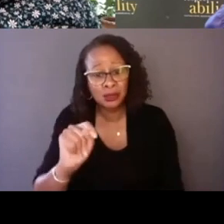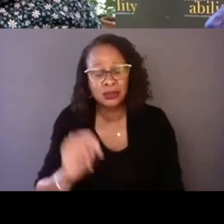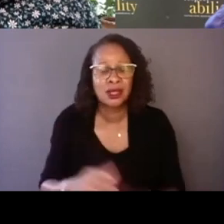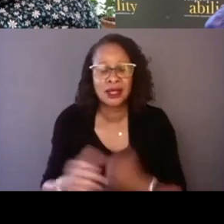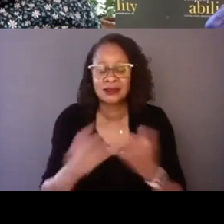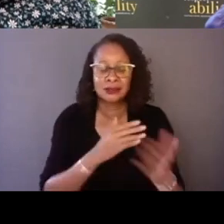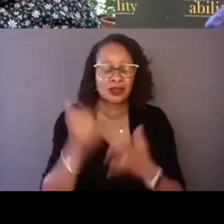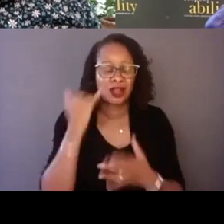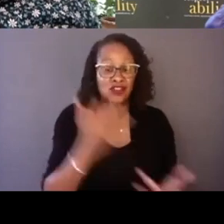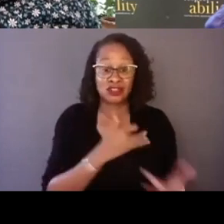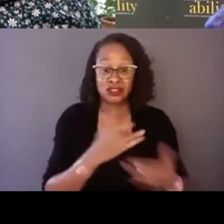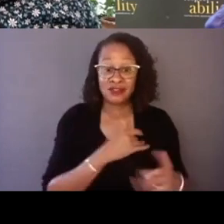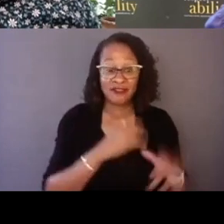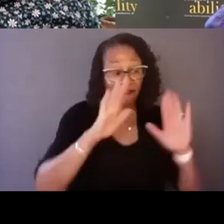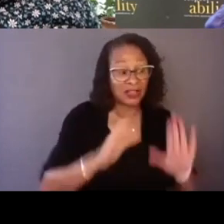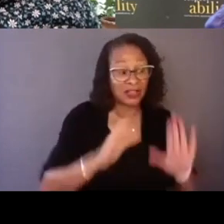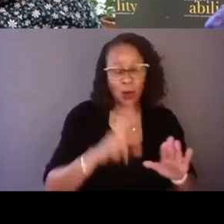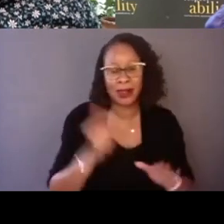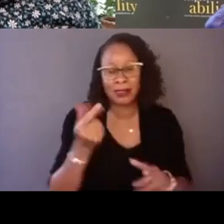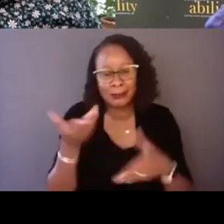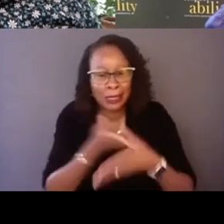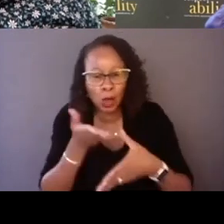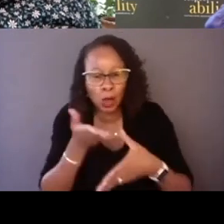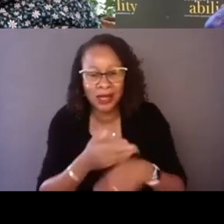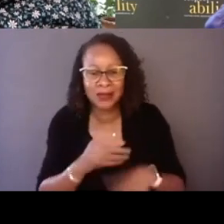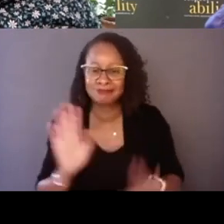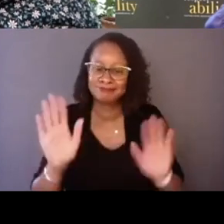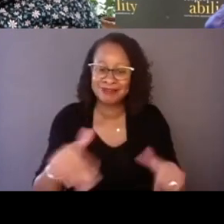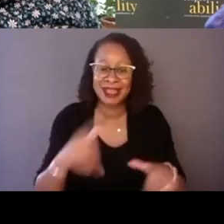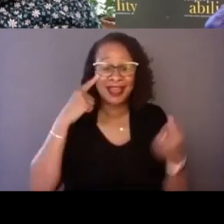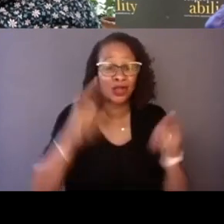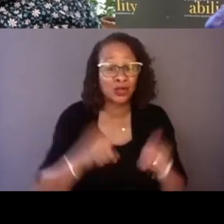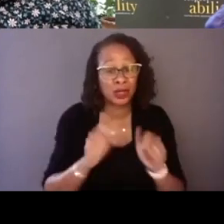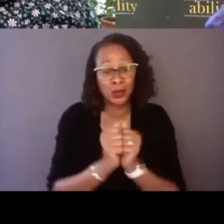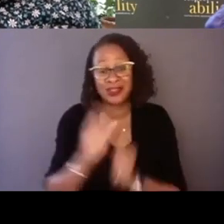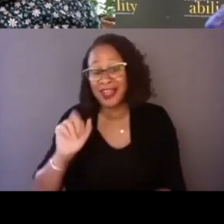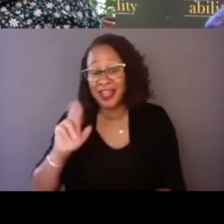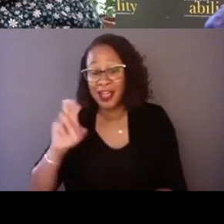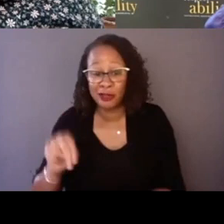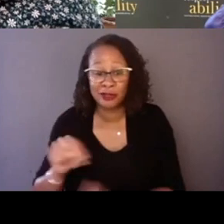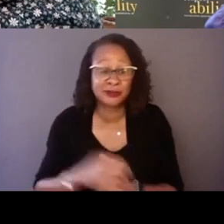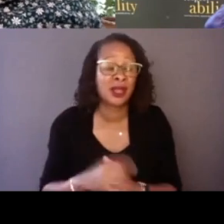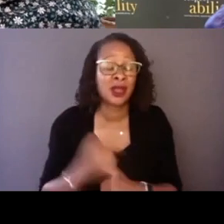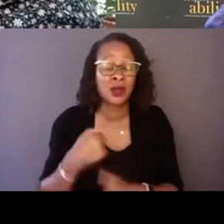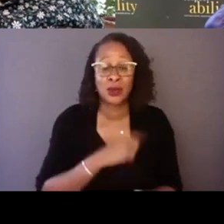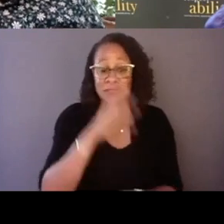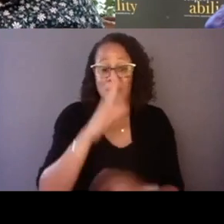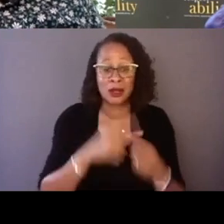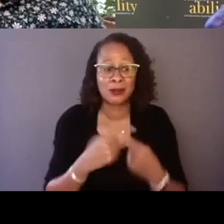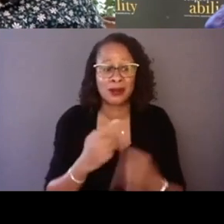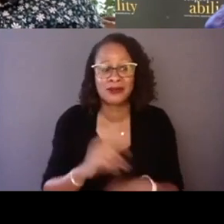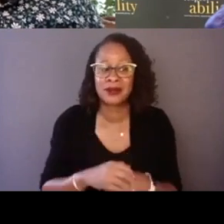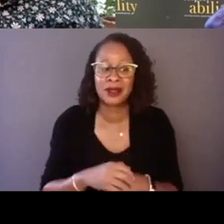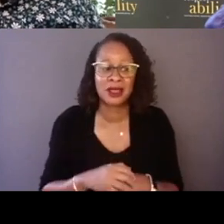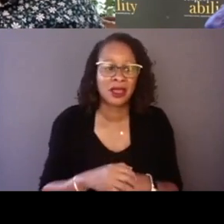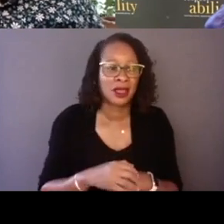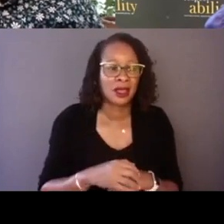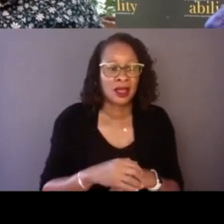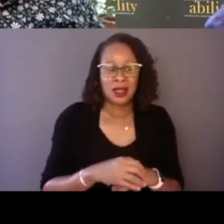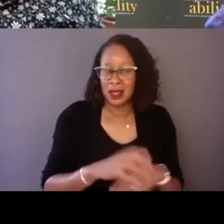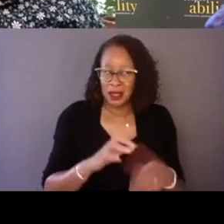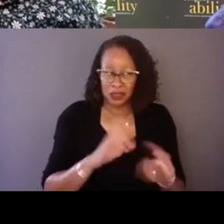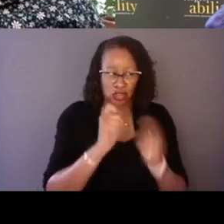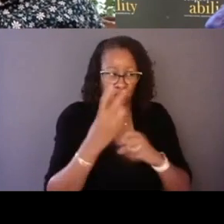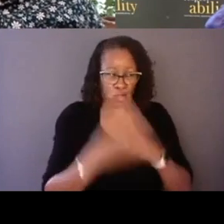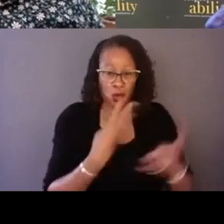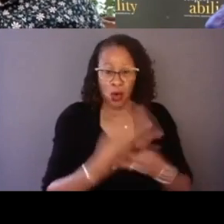considered fabulous or a bit annoying. And I agree with what Aaron said. I mean, we're talking about tikkun olam, changing the world.